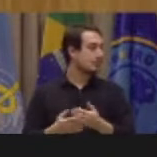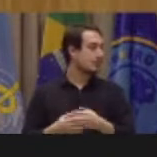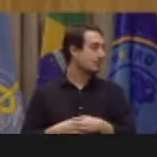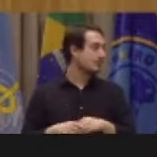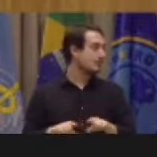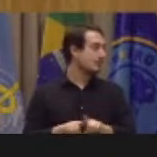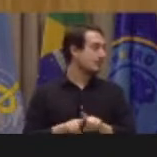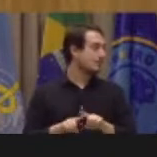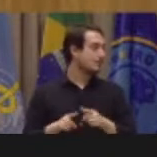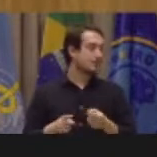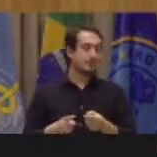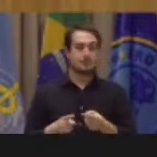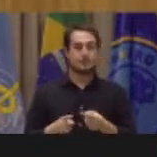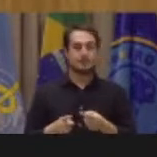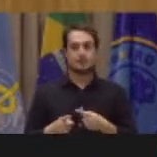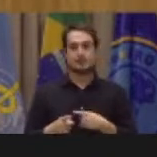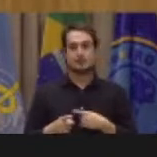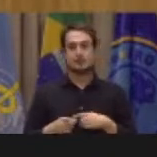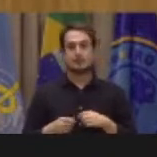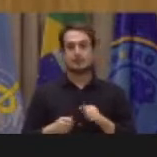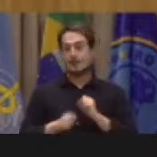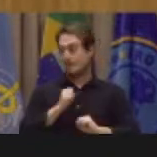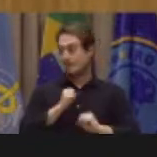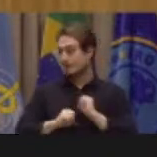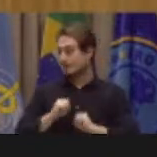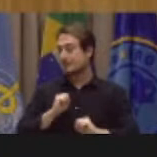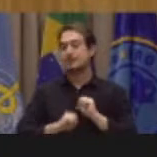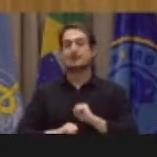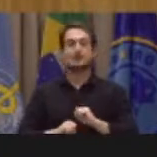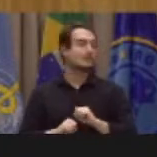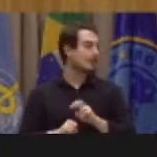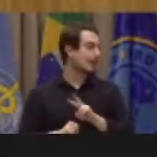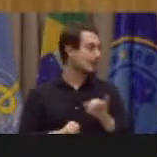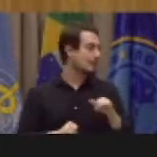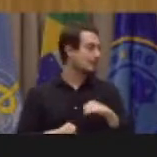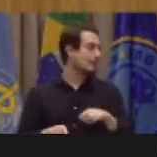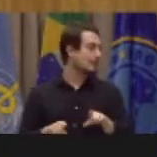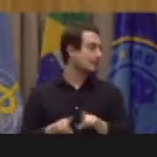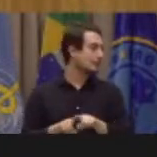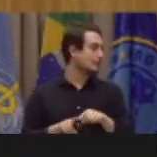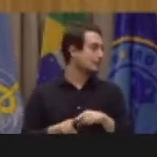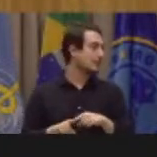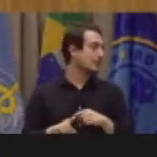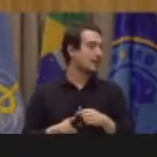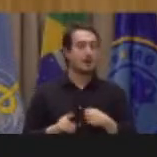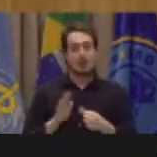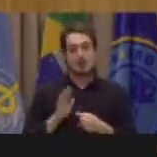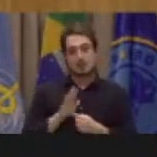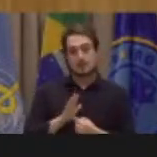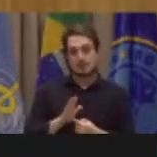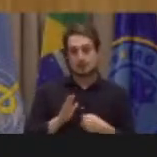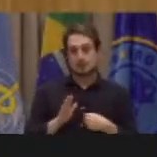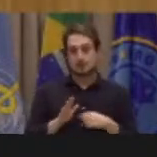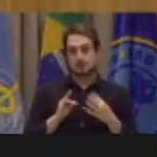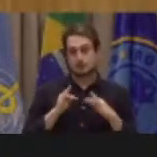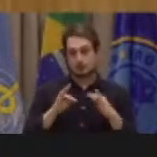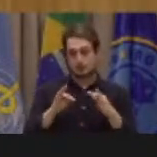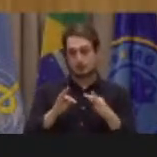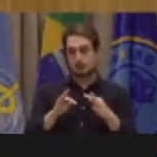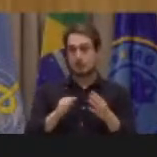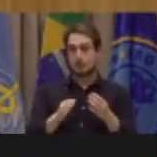me my heart rate. And of course, some people say they give you more, but I don't believe. I would say